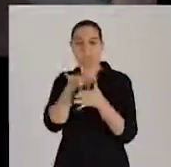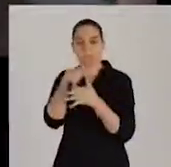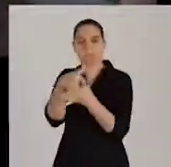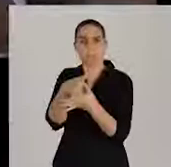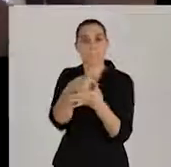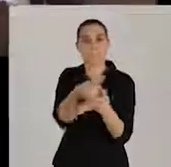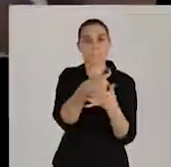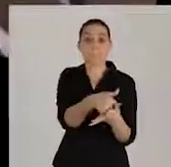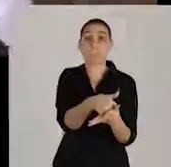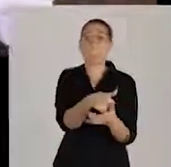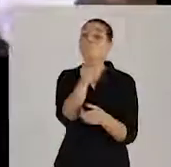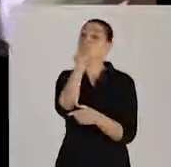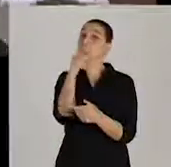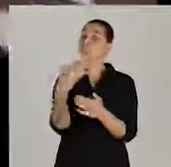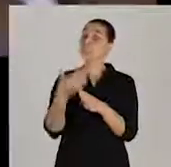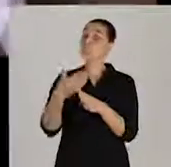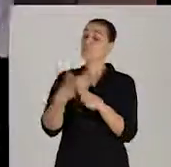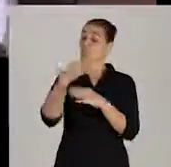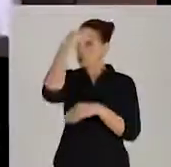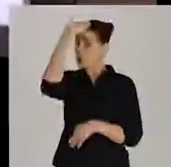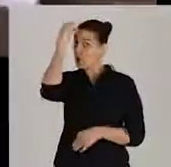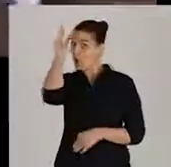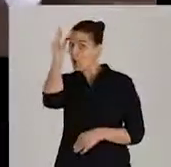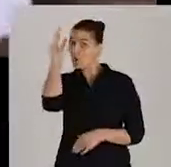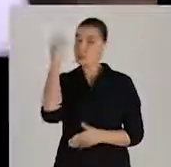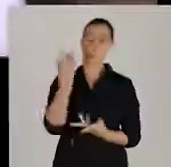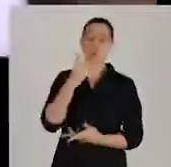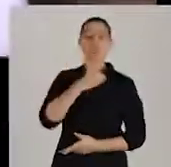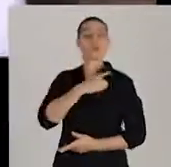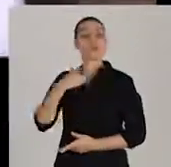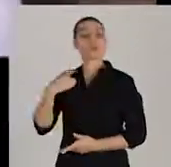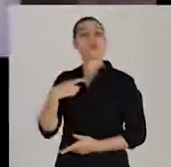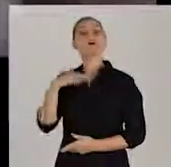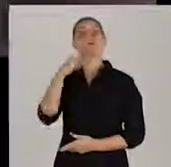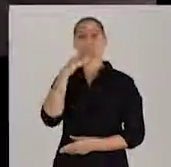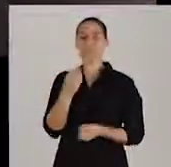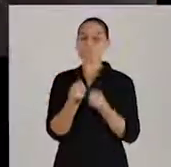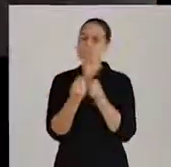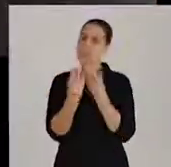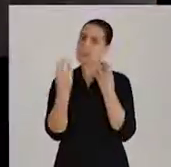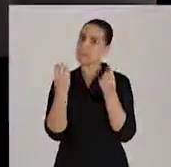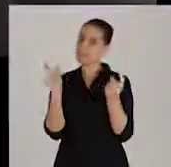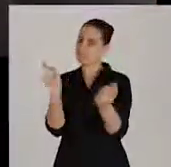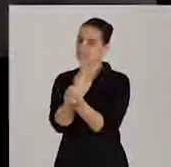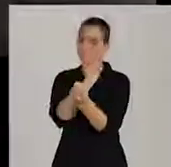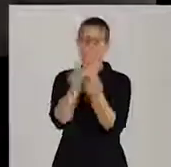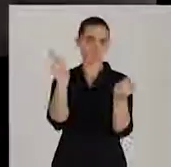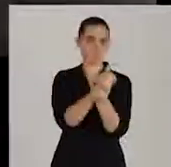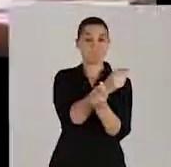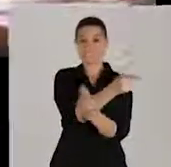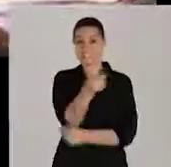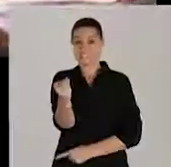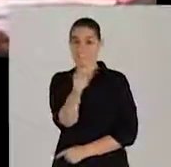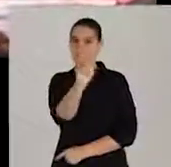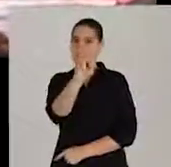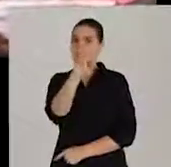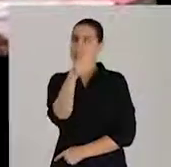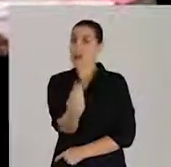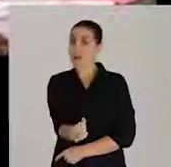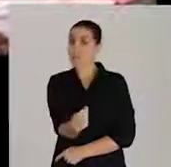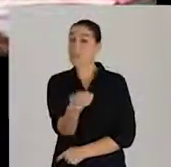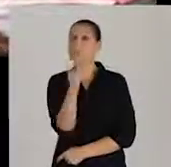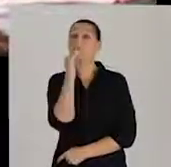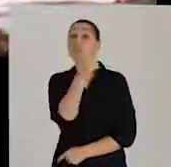to come into contact with many people who have TB, and that puts you at high risk of getting TB